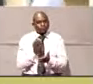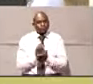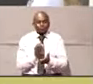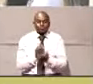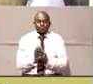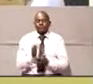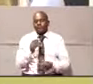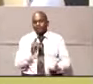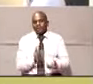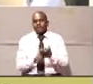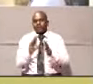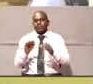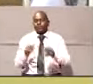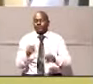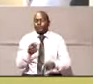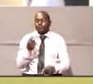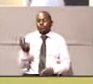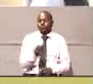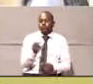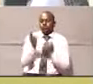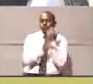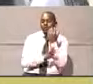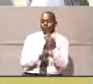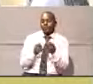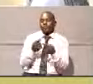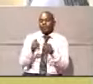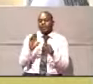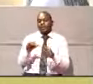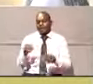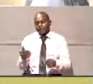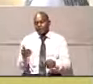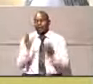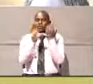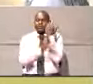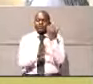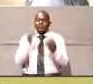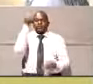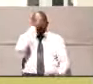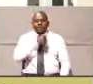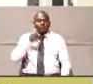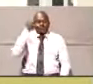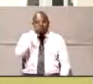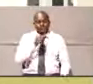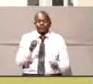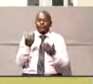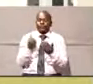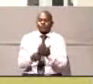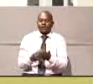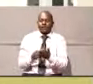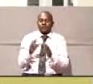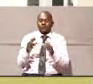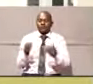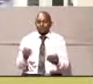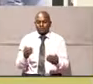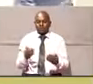know, benefit to the two countries, not only two countries, but to African continent. From Uganda,